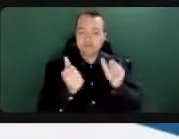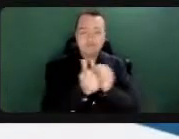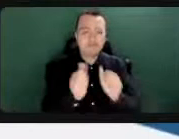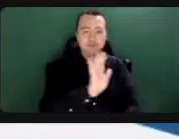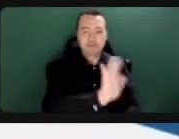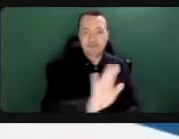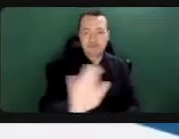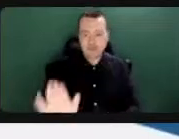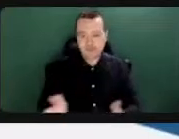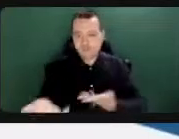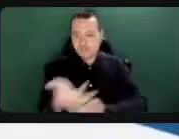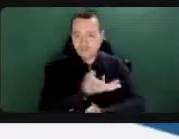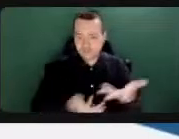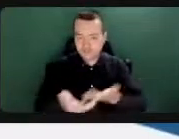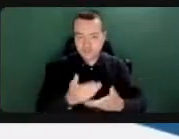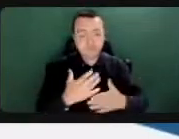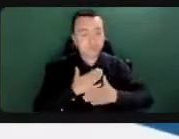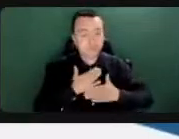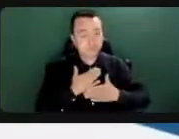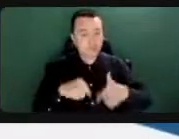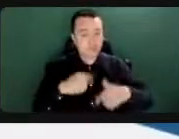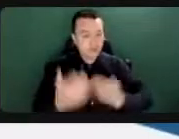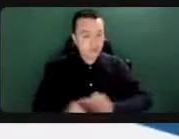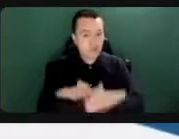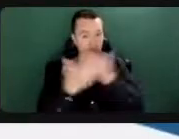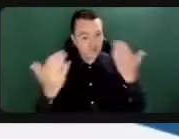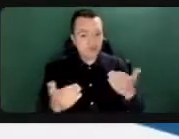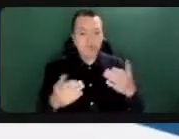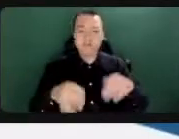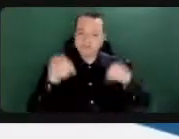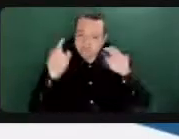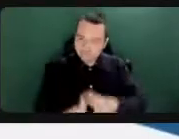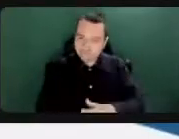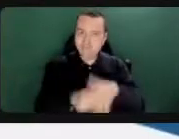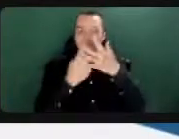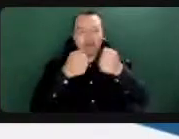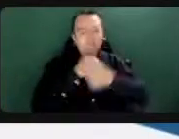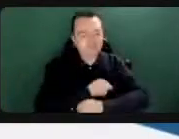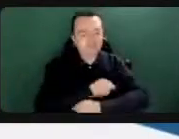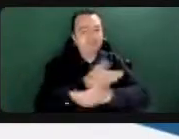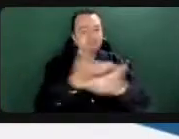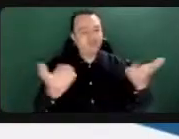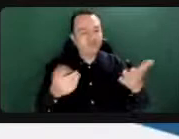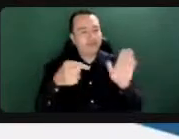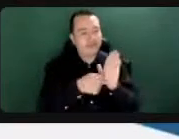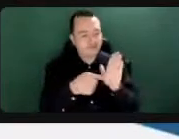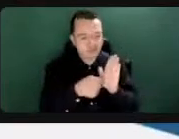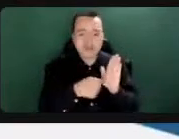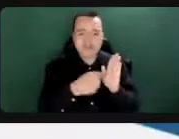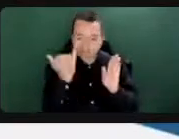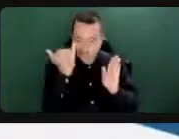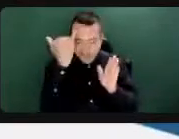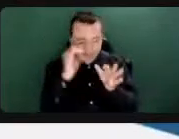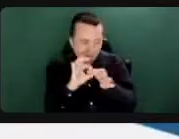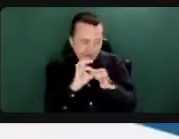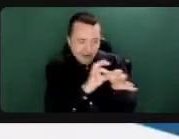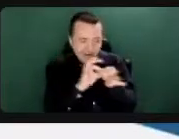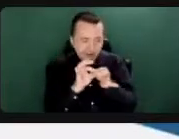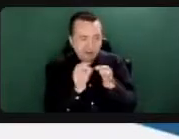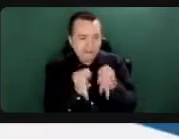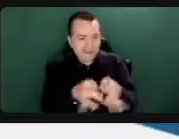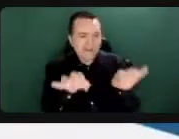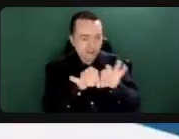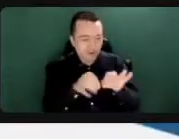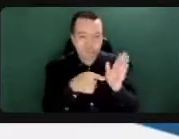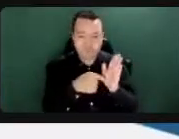morning, launching this very important initiative, which is critical, I think, to the